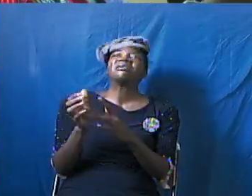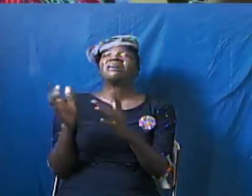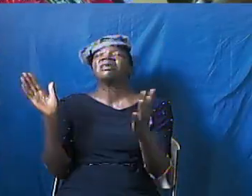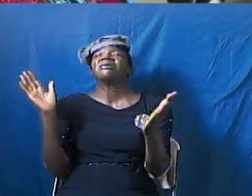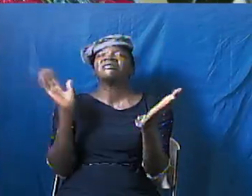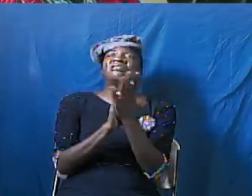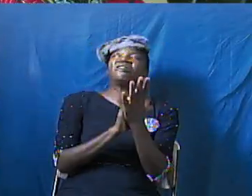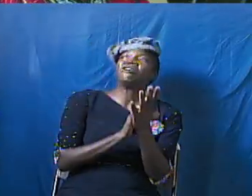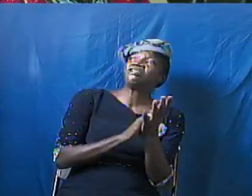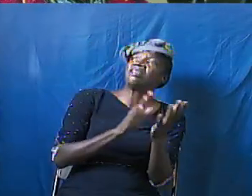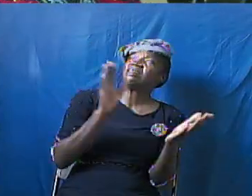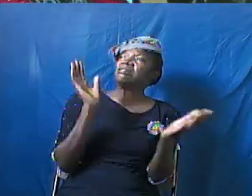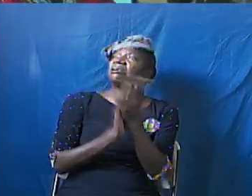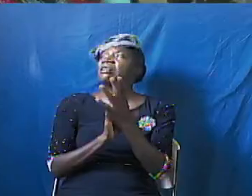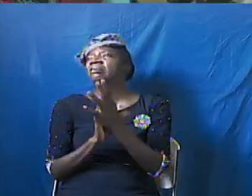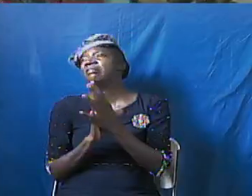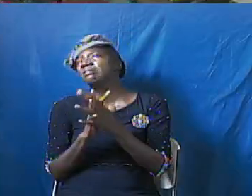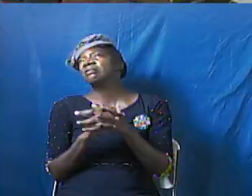Jesus,